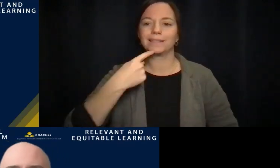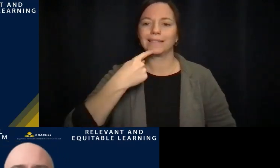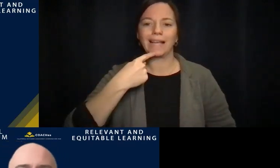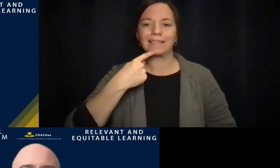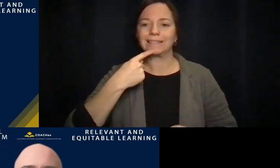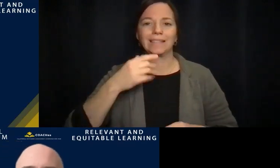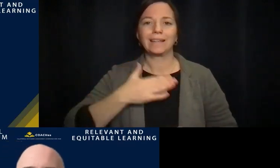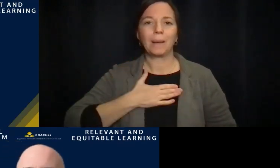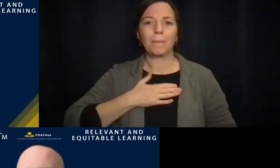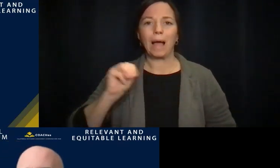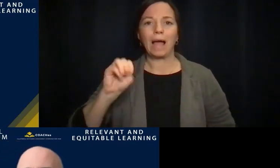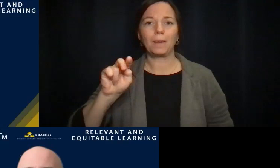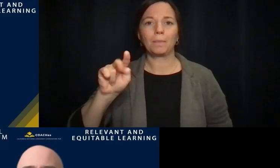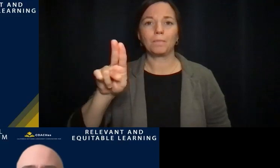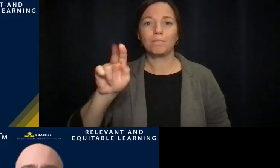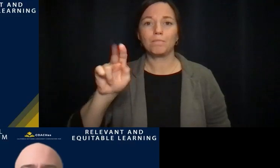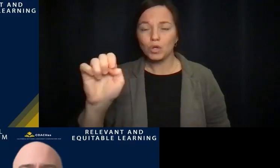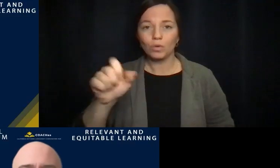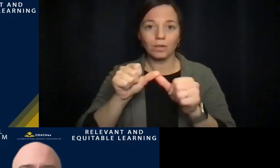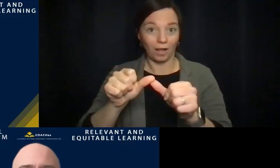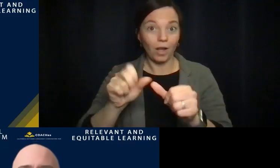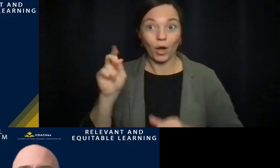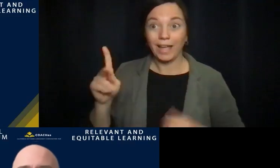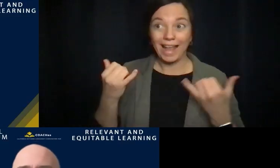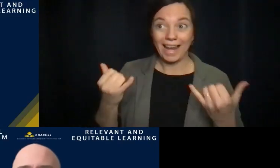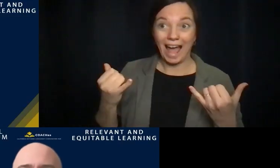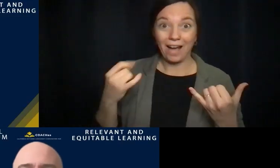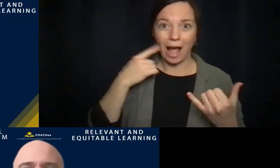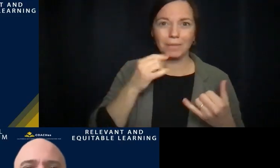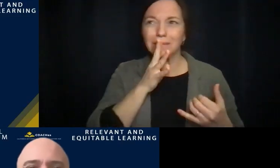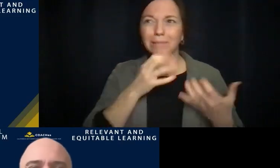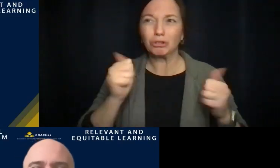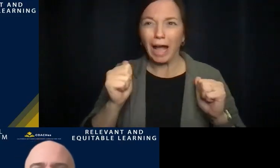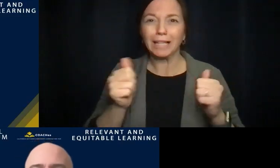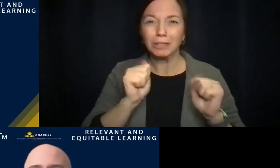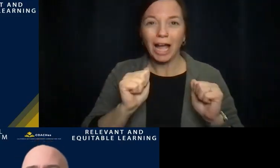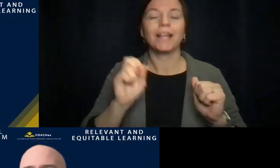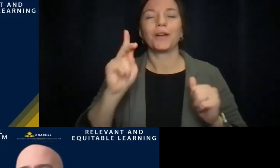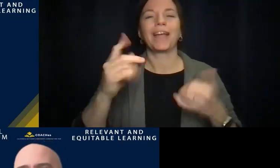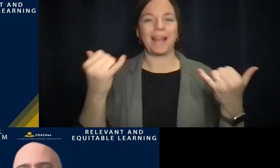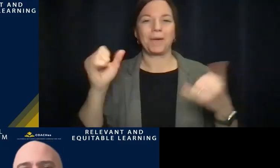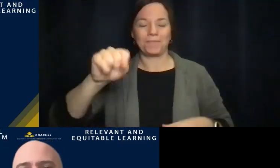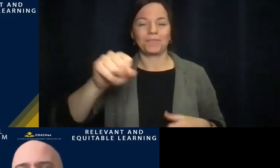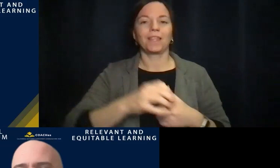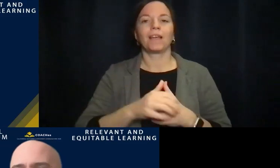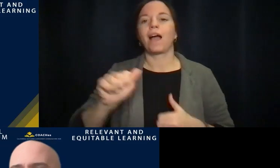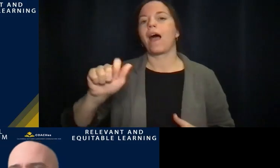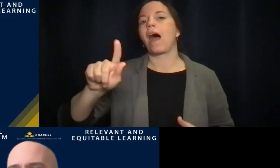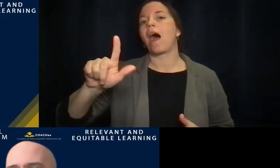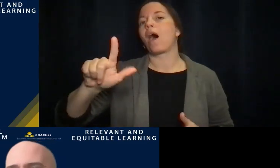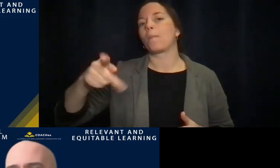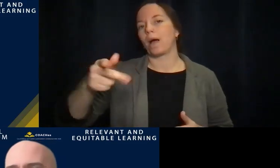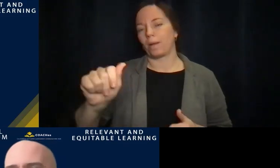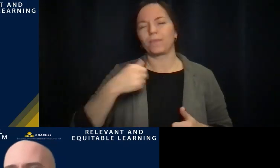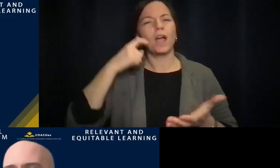Oh, sorry. Let me check. Okay, I think now I was like, what? I can't unmute myself. Oh, yeah, so I noticed how,